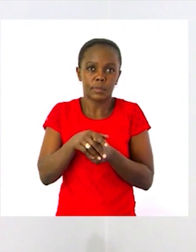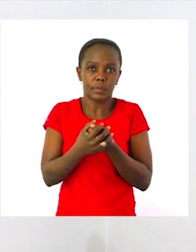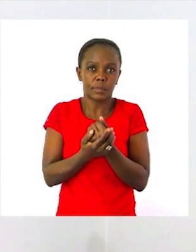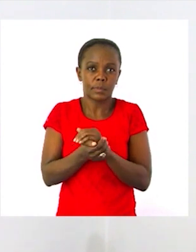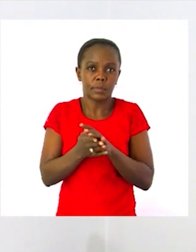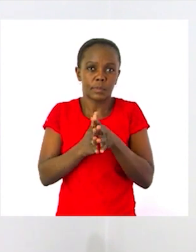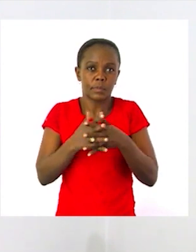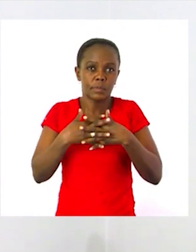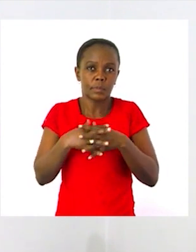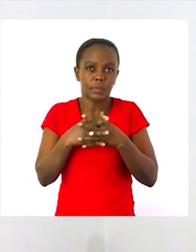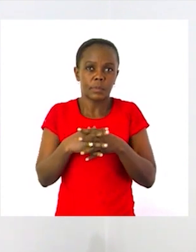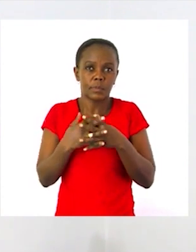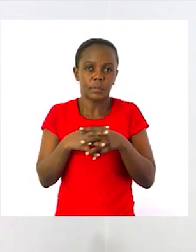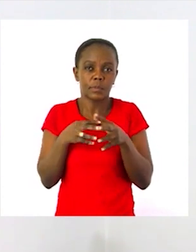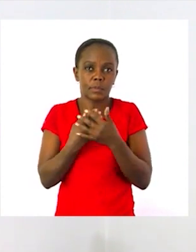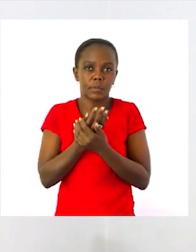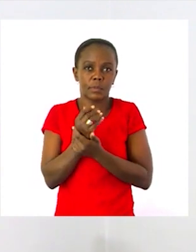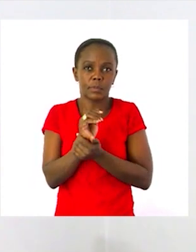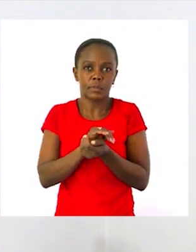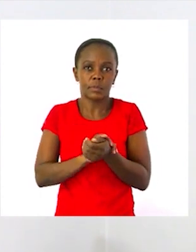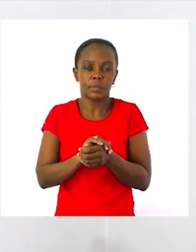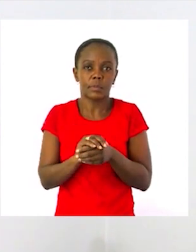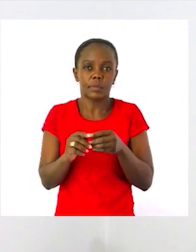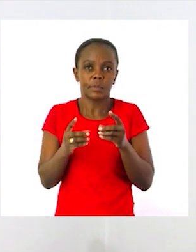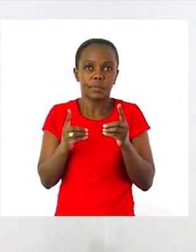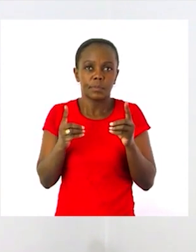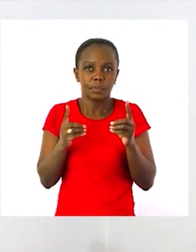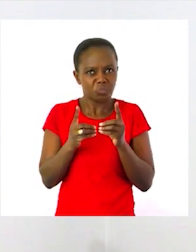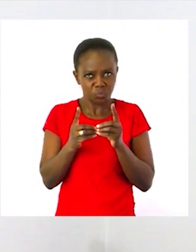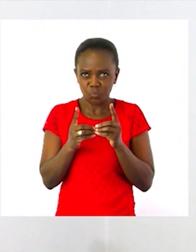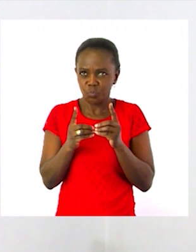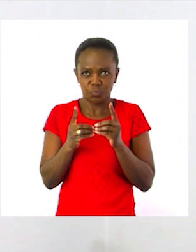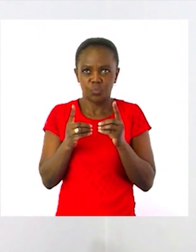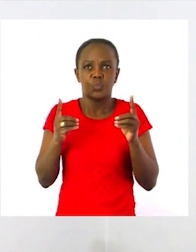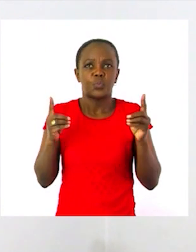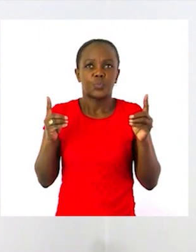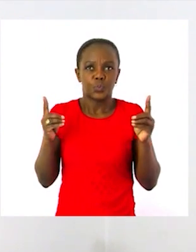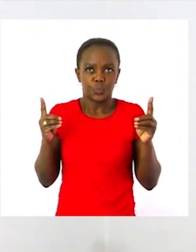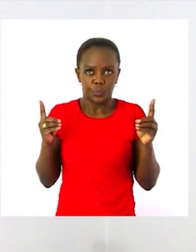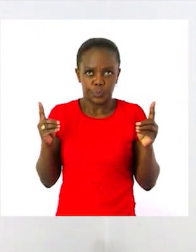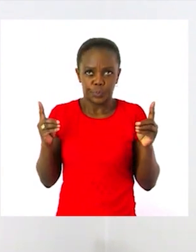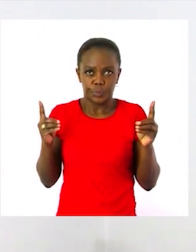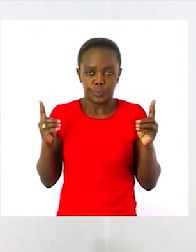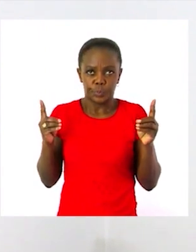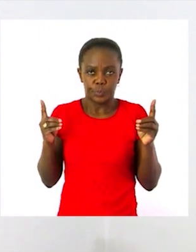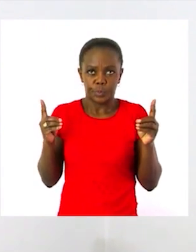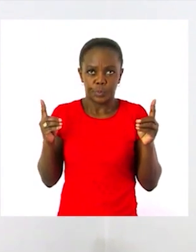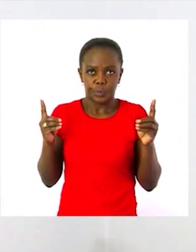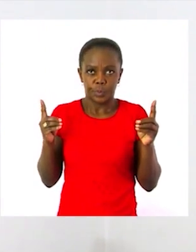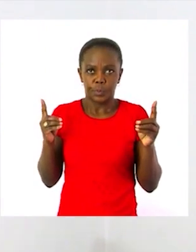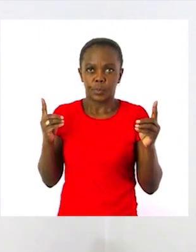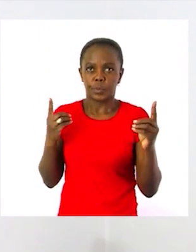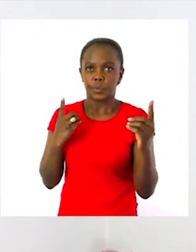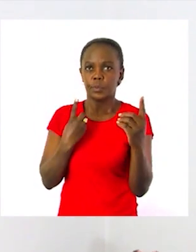Rub them together. Spread out our arms so that we don't touch the person next to